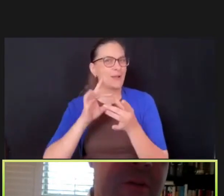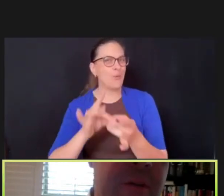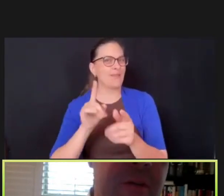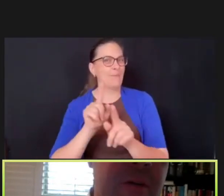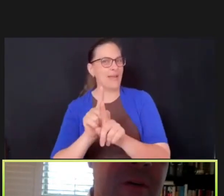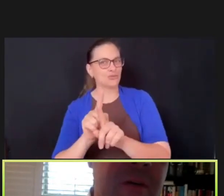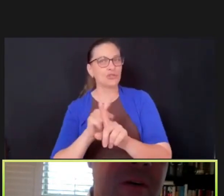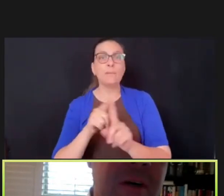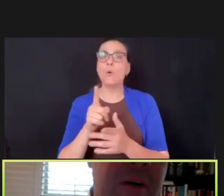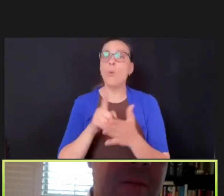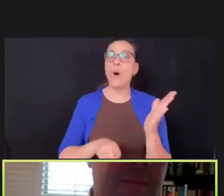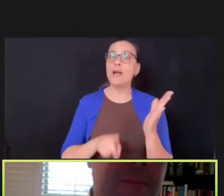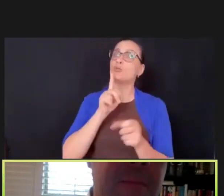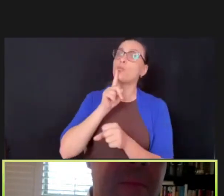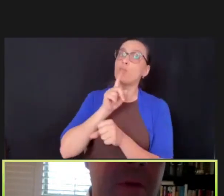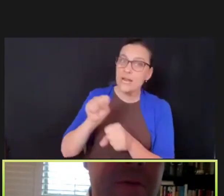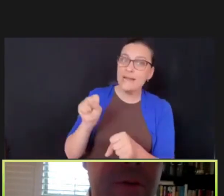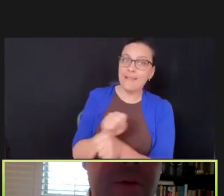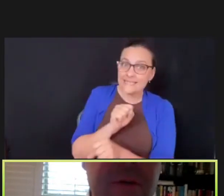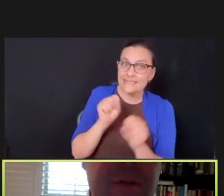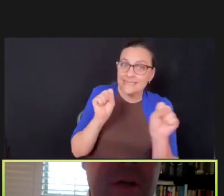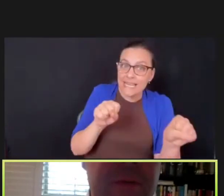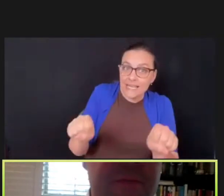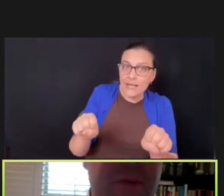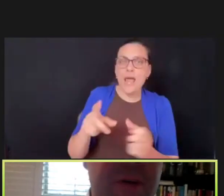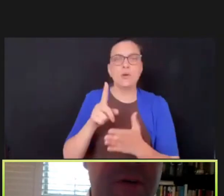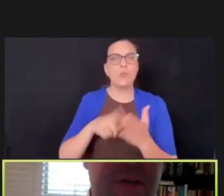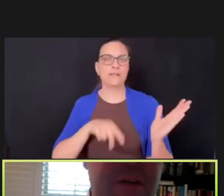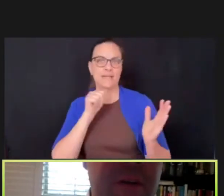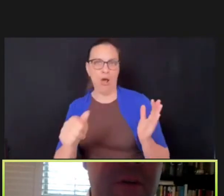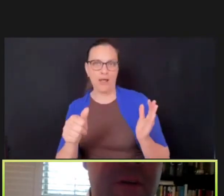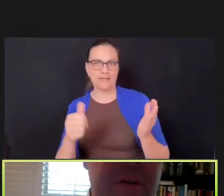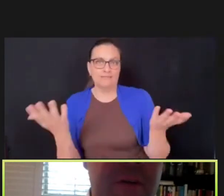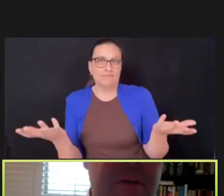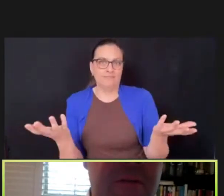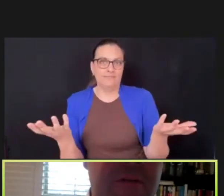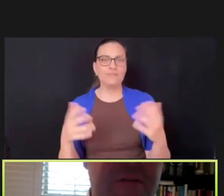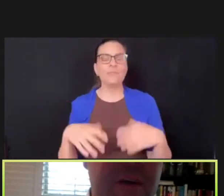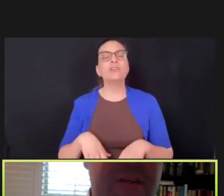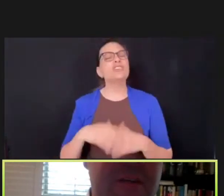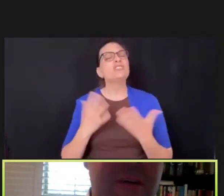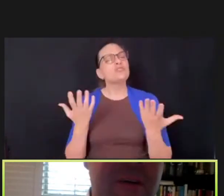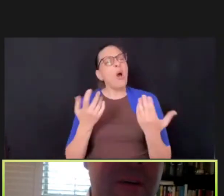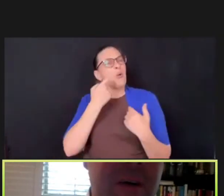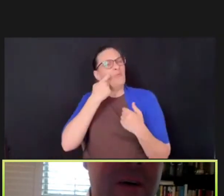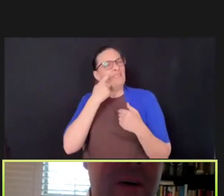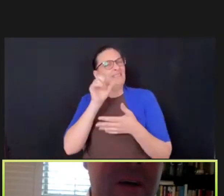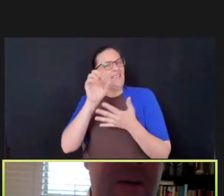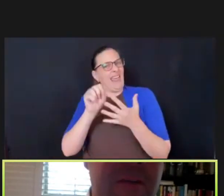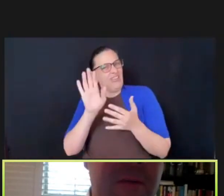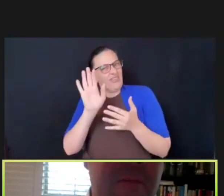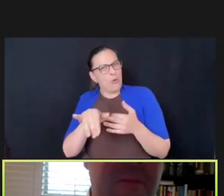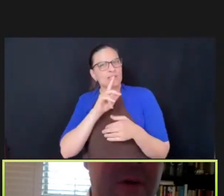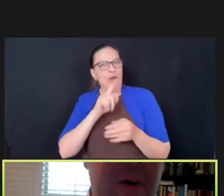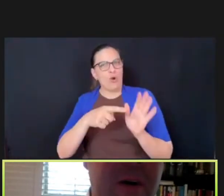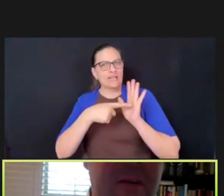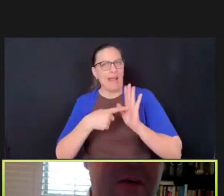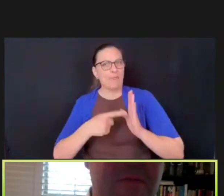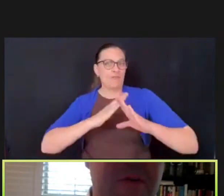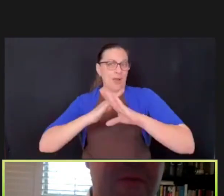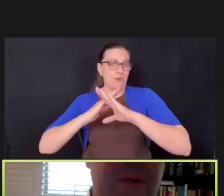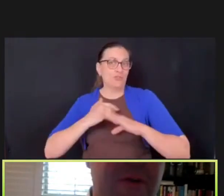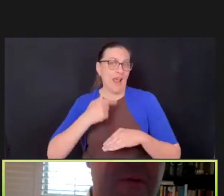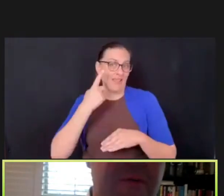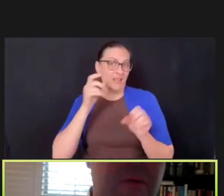not realistic. So those are examples of barriers that I think you can face. And they're, I